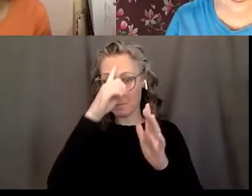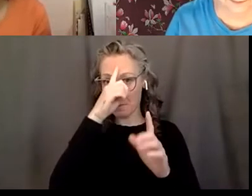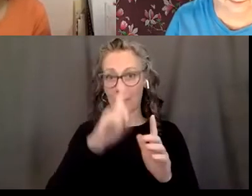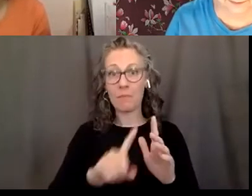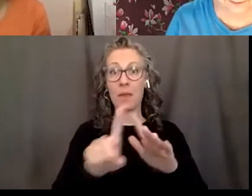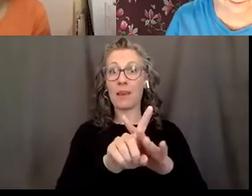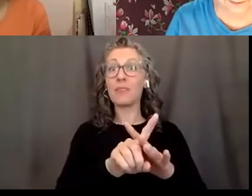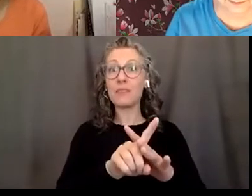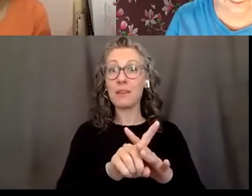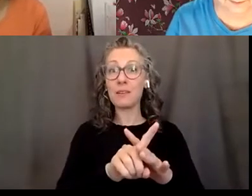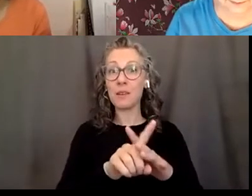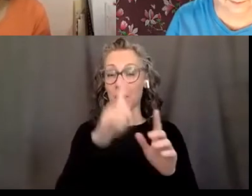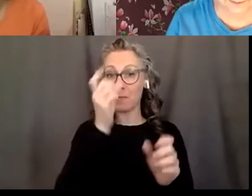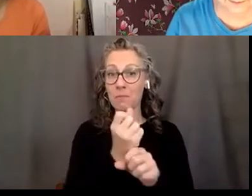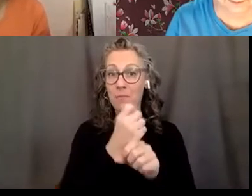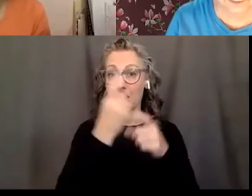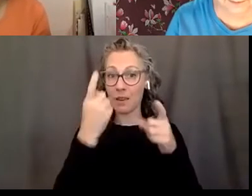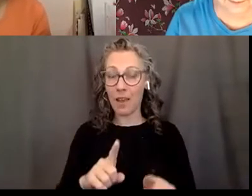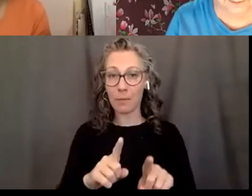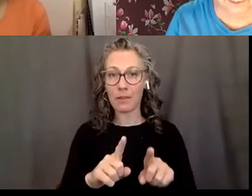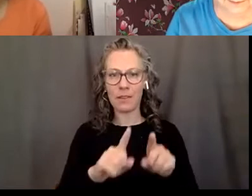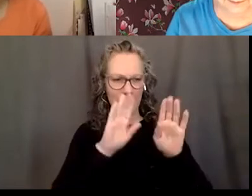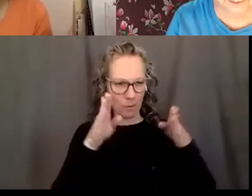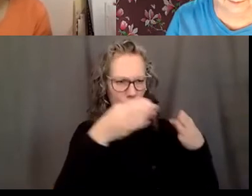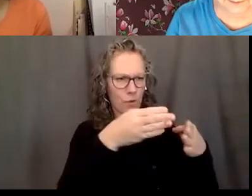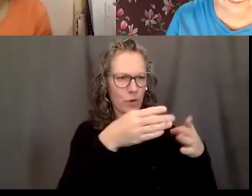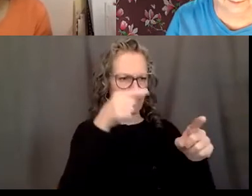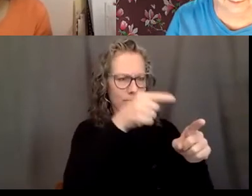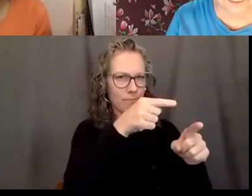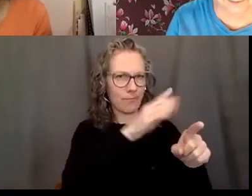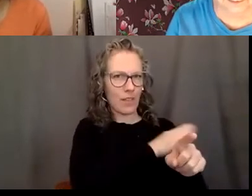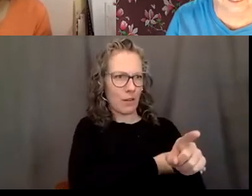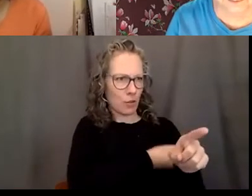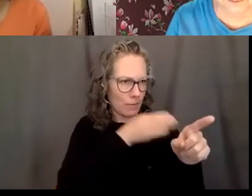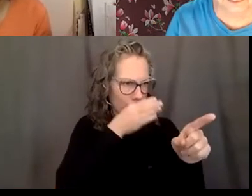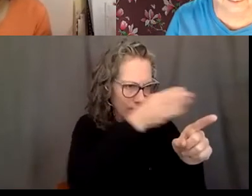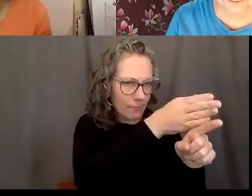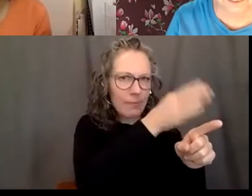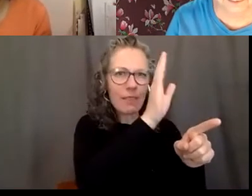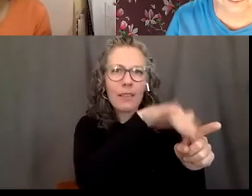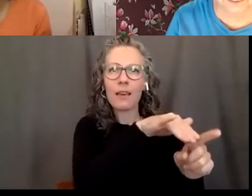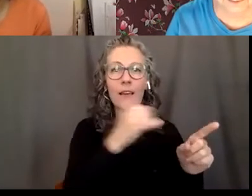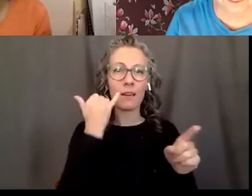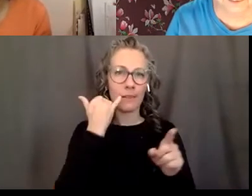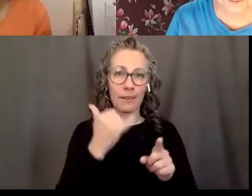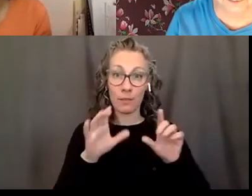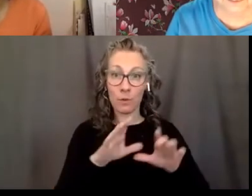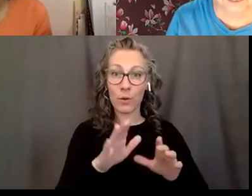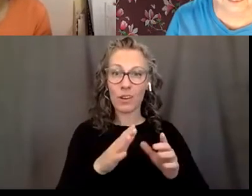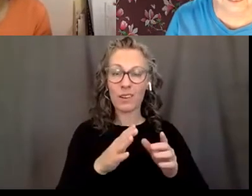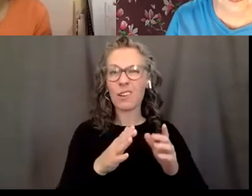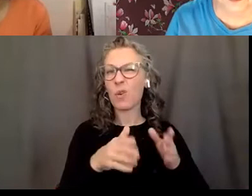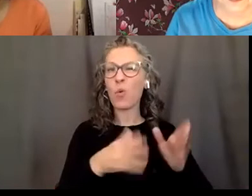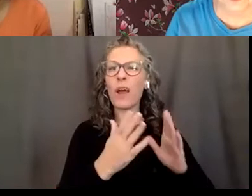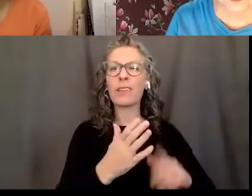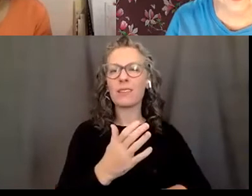we're heading, that's ascending our direction, and sending ourselves in our energy in that direction. If we do it in a way that is rejecting how